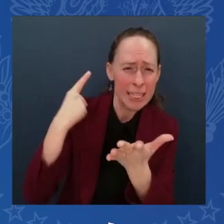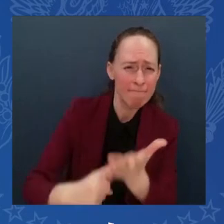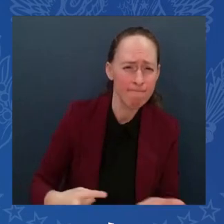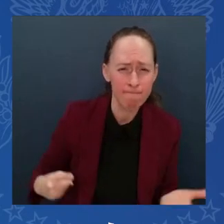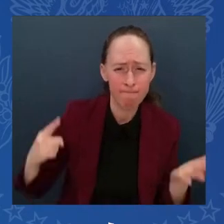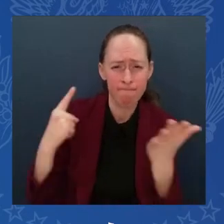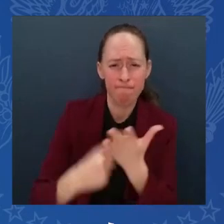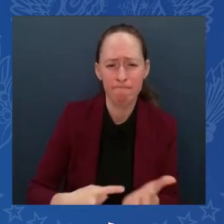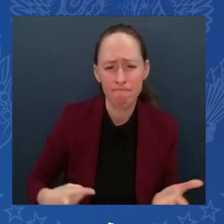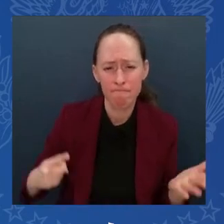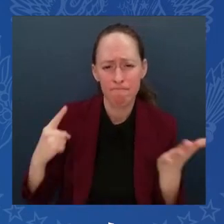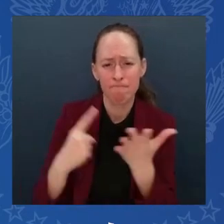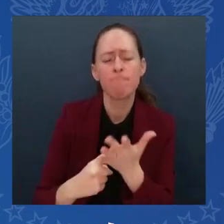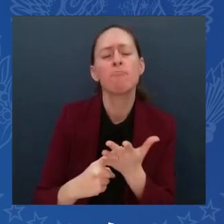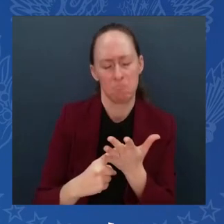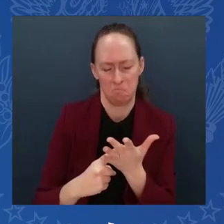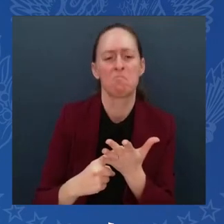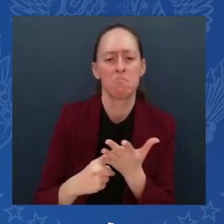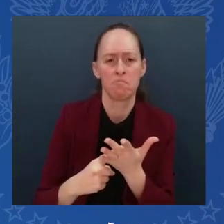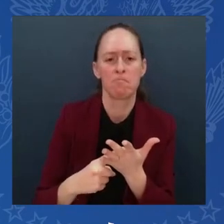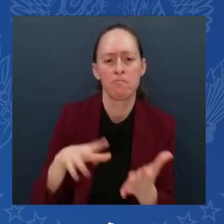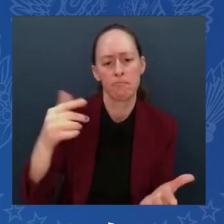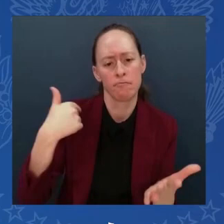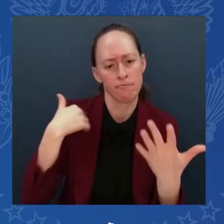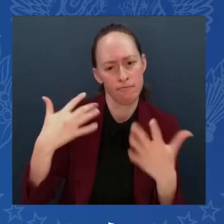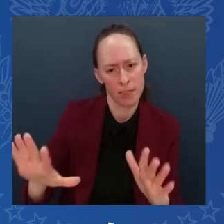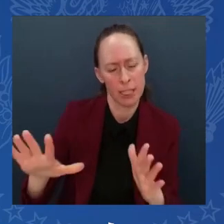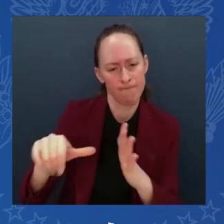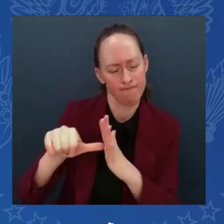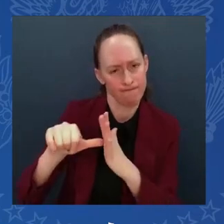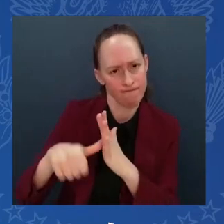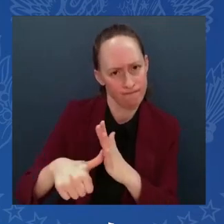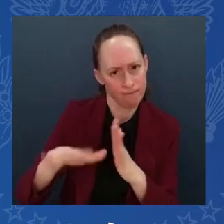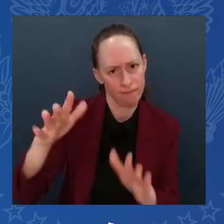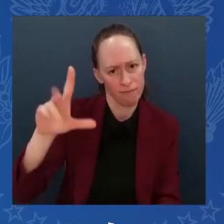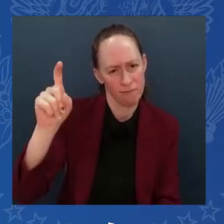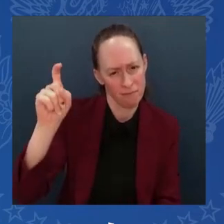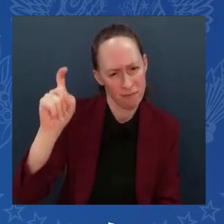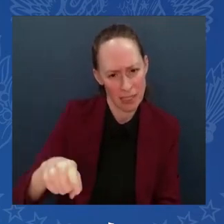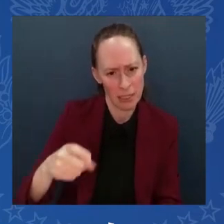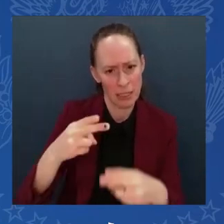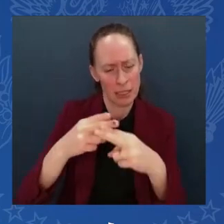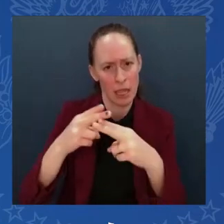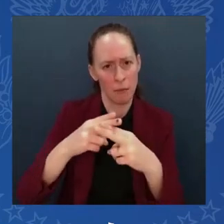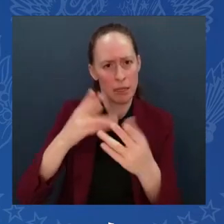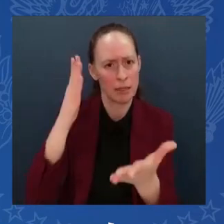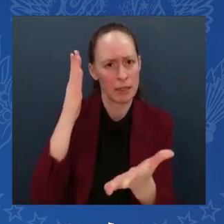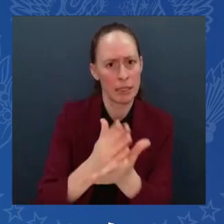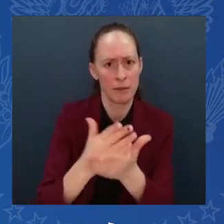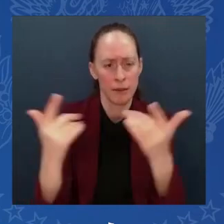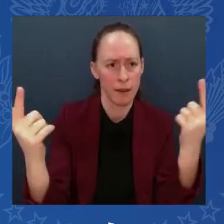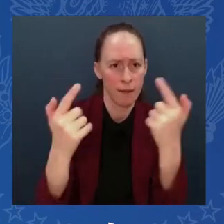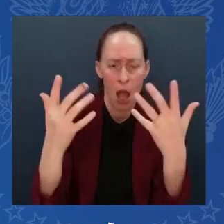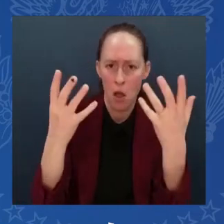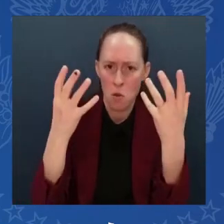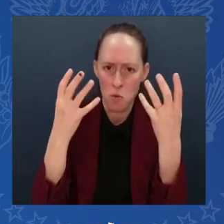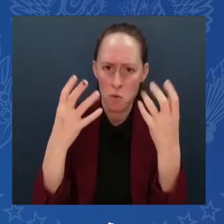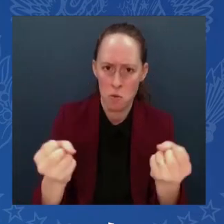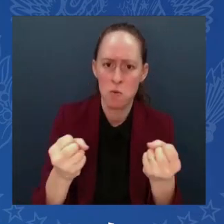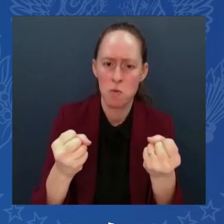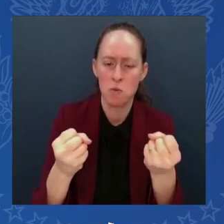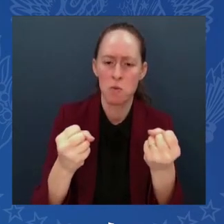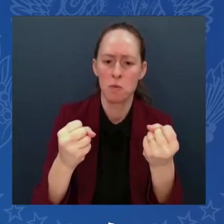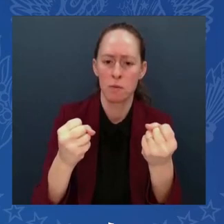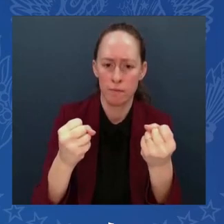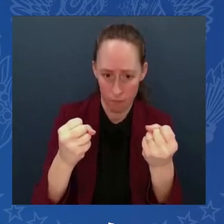a temporary ceasefire to get the prisoners out, to get the hostages out.